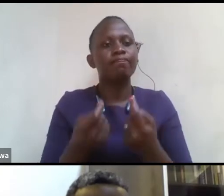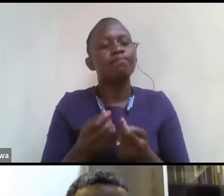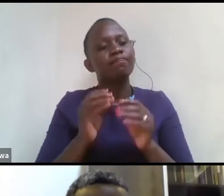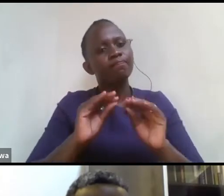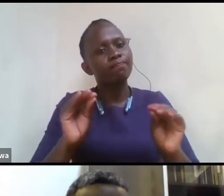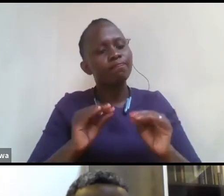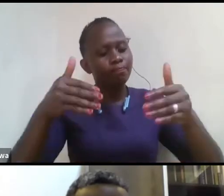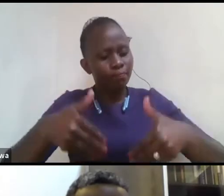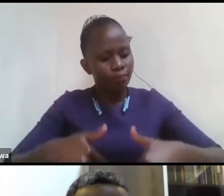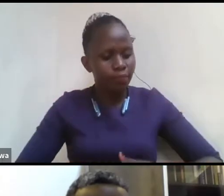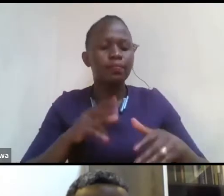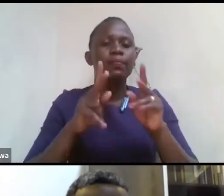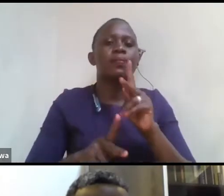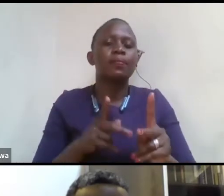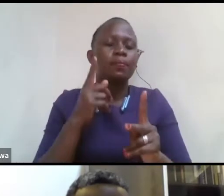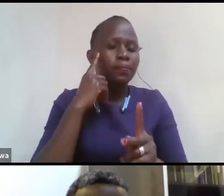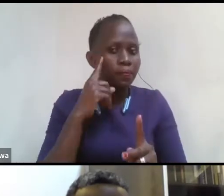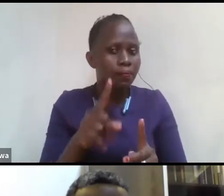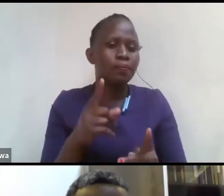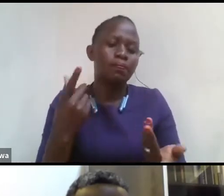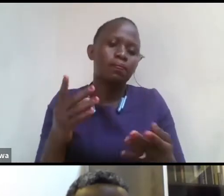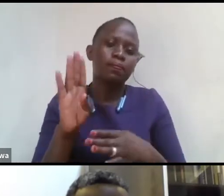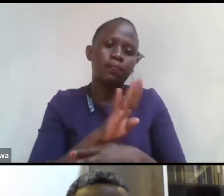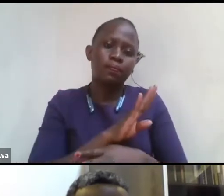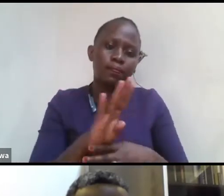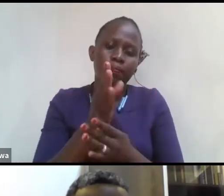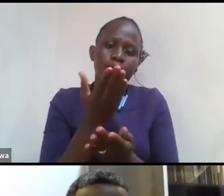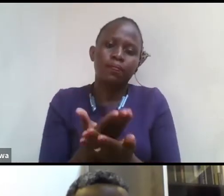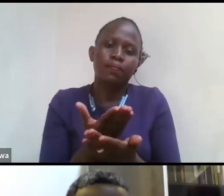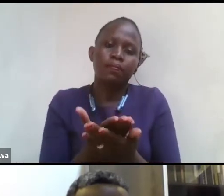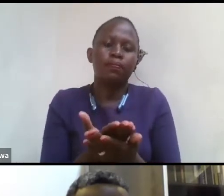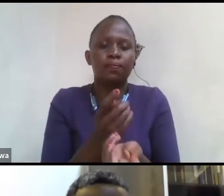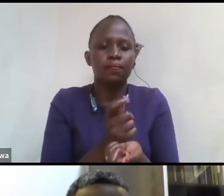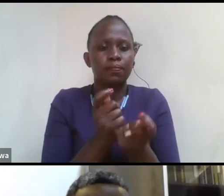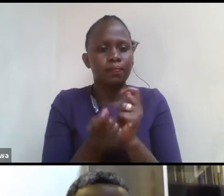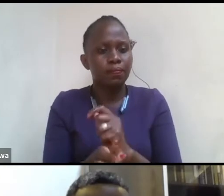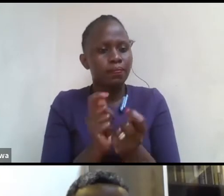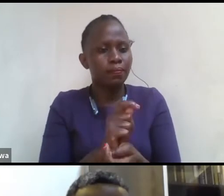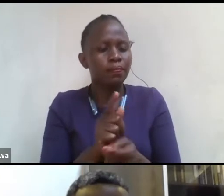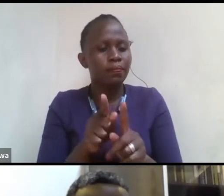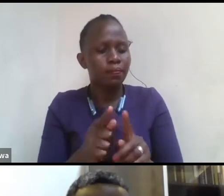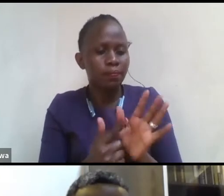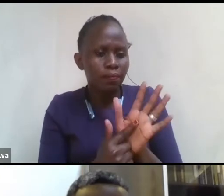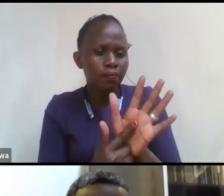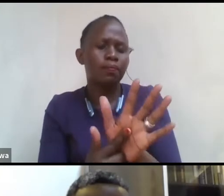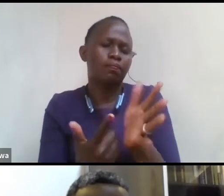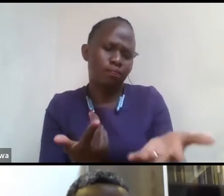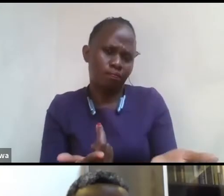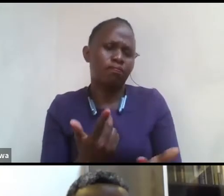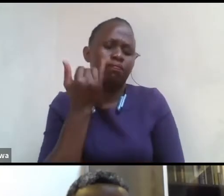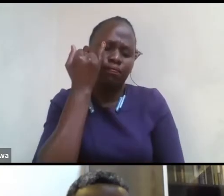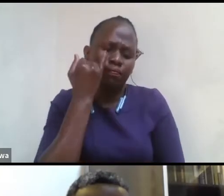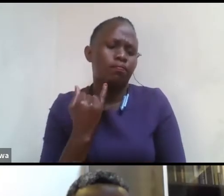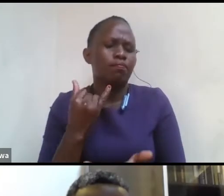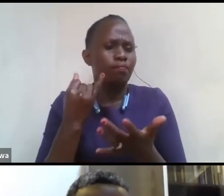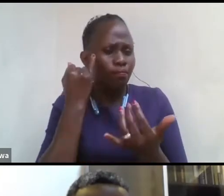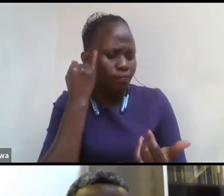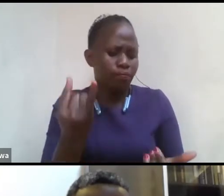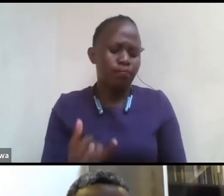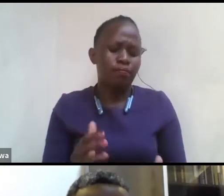business proposals, articulate the value they are bringing, and of course, demonstrate some seriousness in terms of